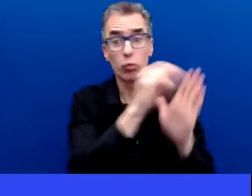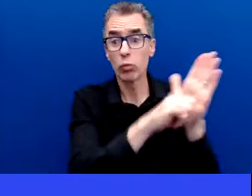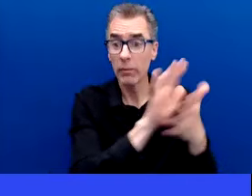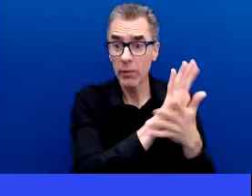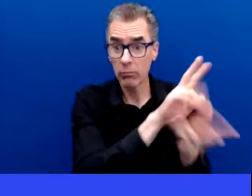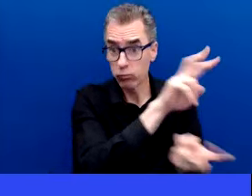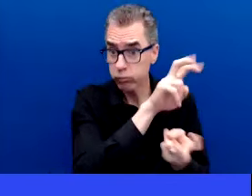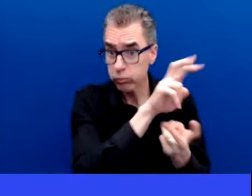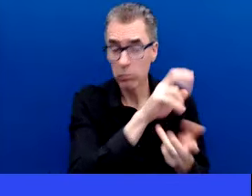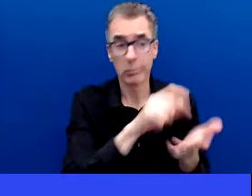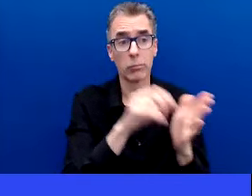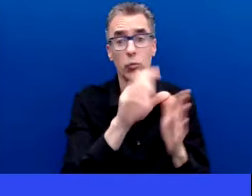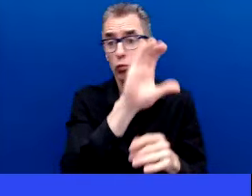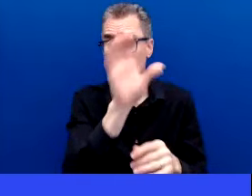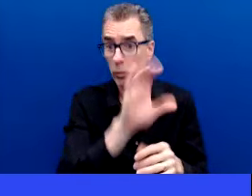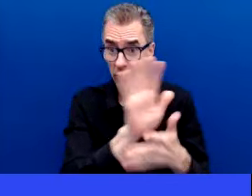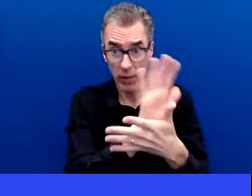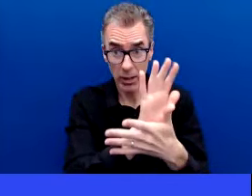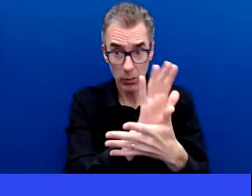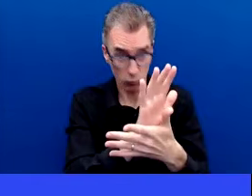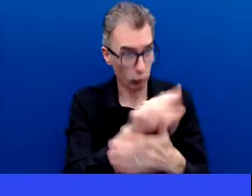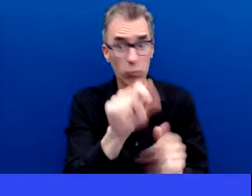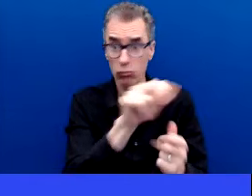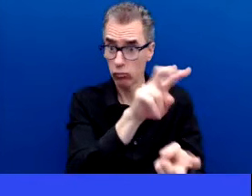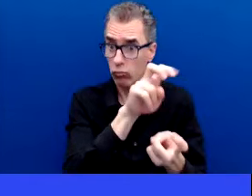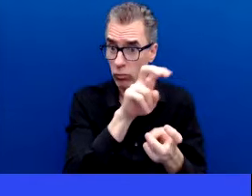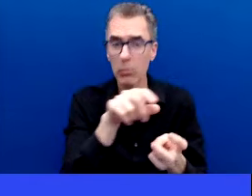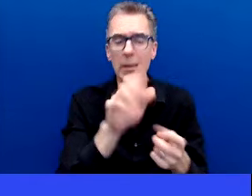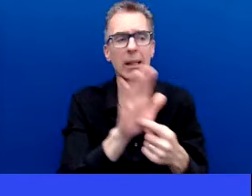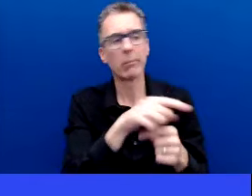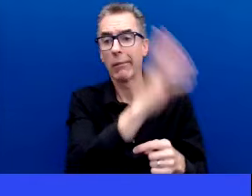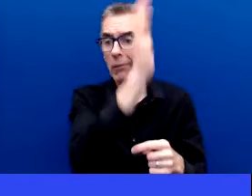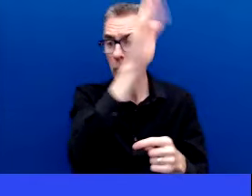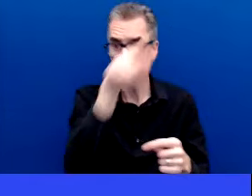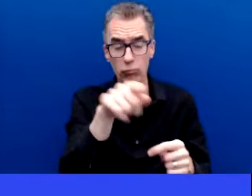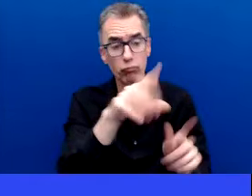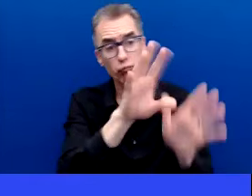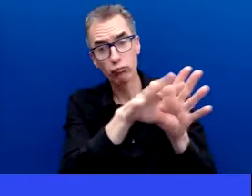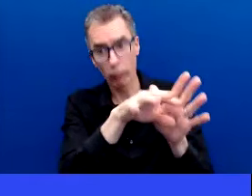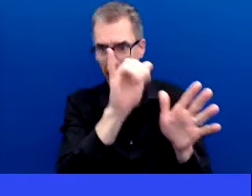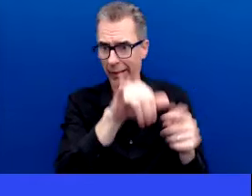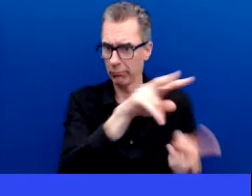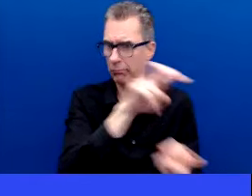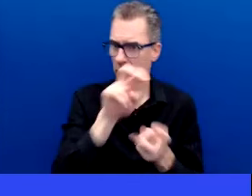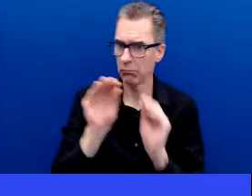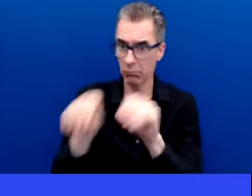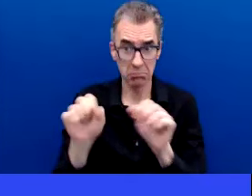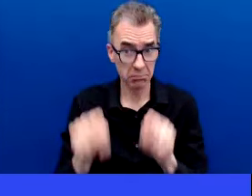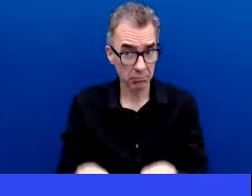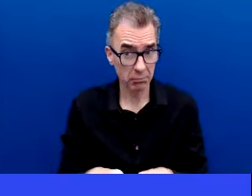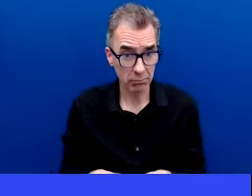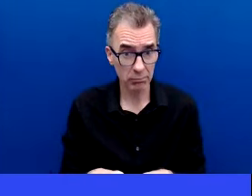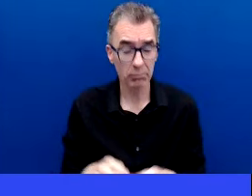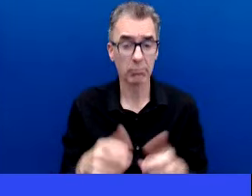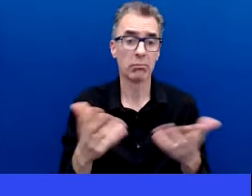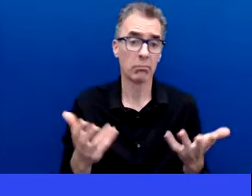can use Zoom videos that you've recorded a lecture. You can use that video. If you